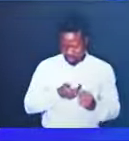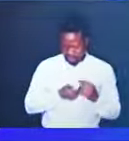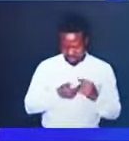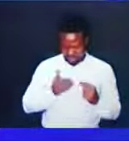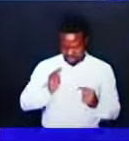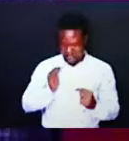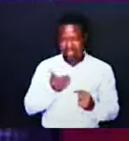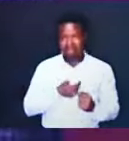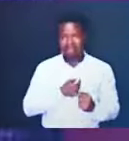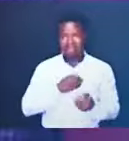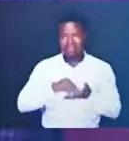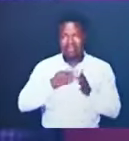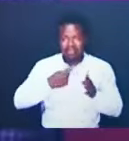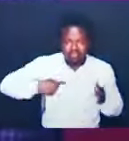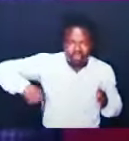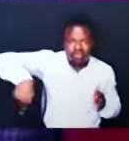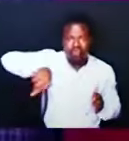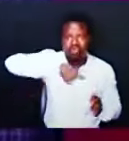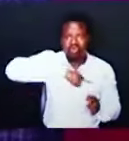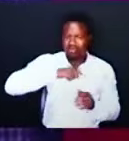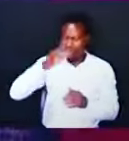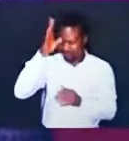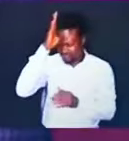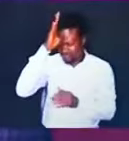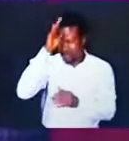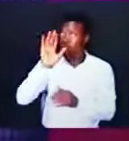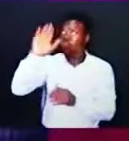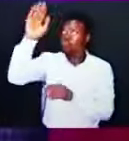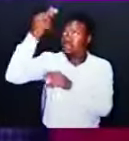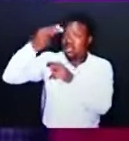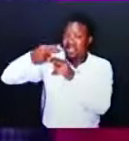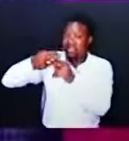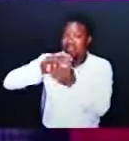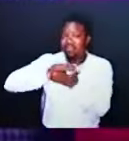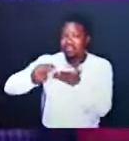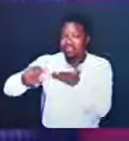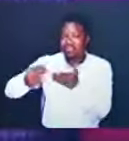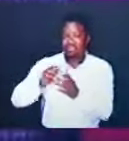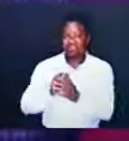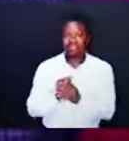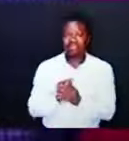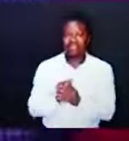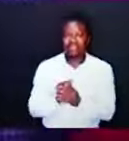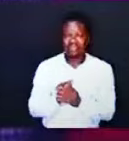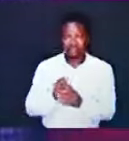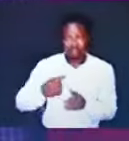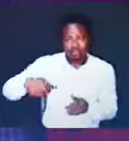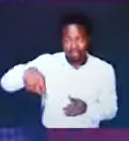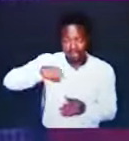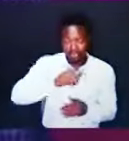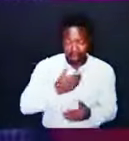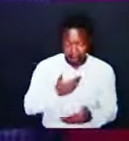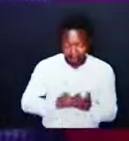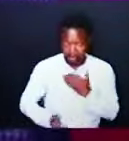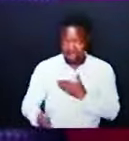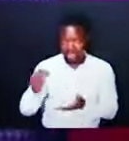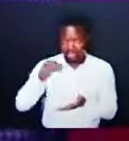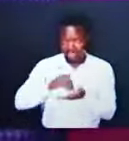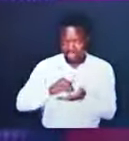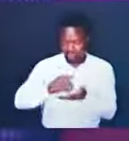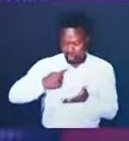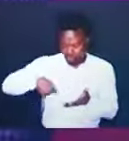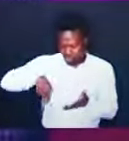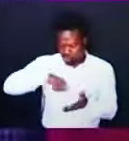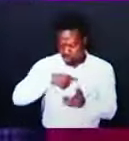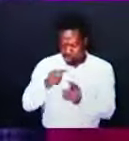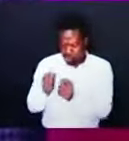be thy name. Udin won until. Now, our Father, those of us who are born again, together with Jesus,